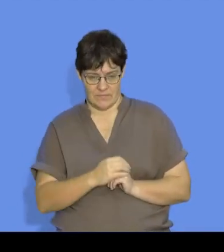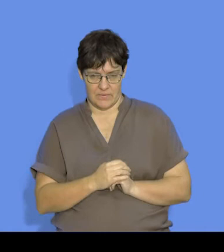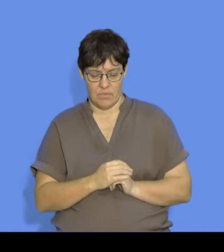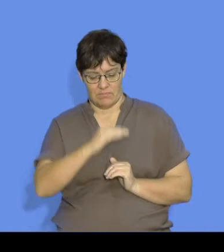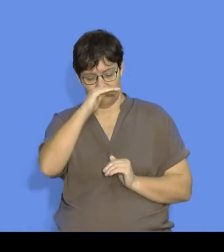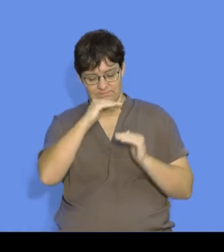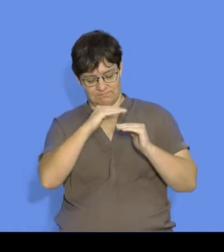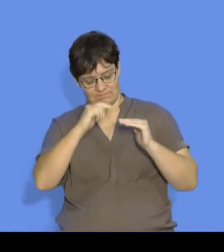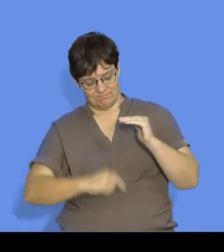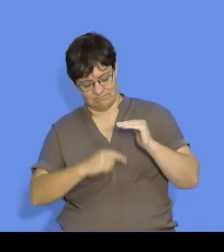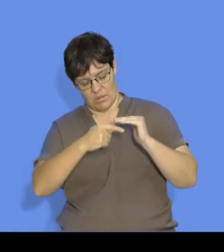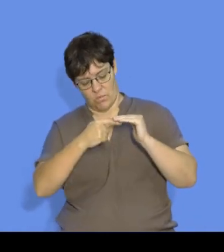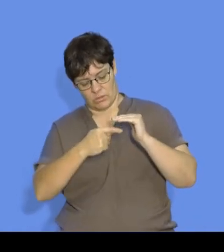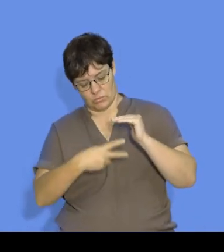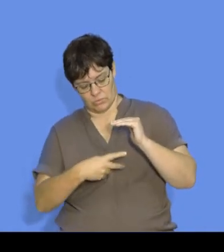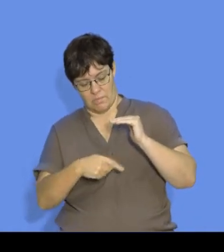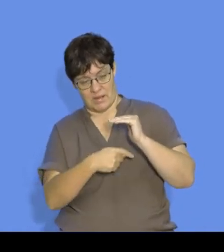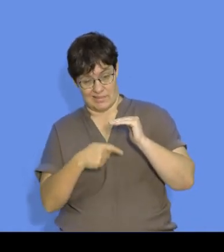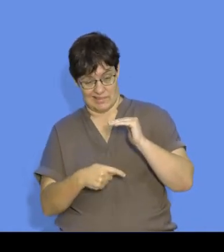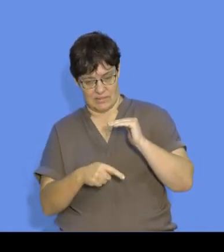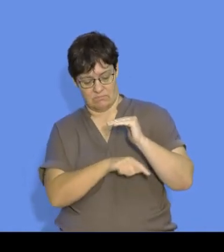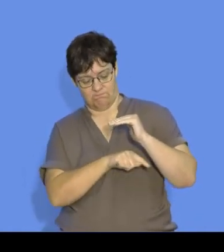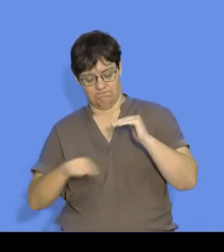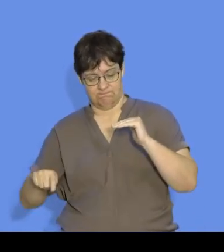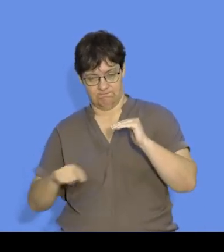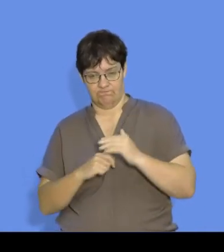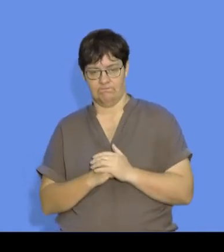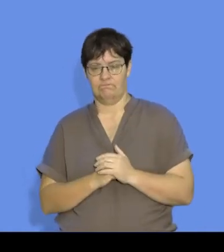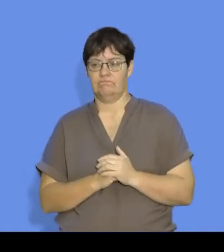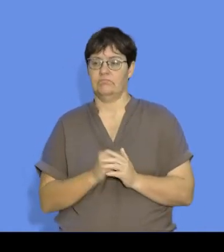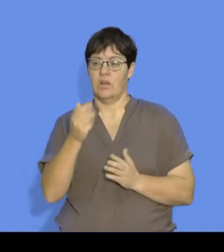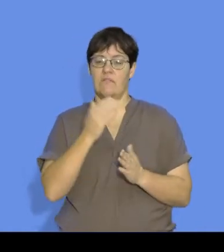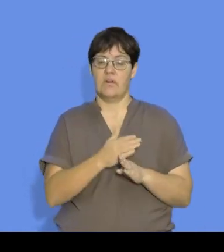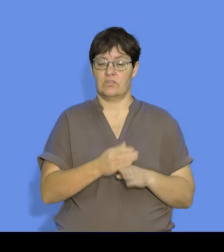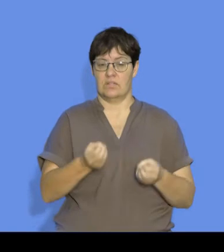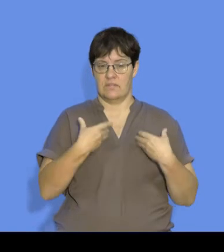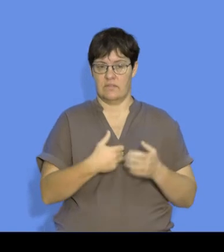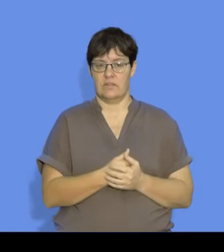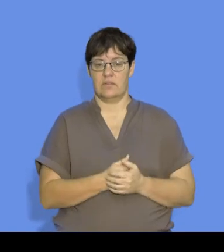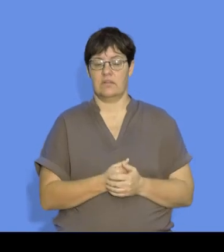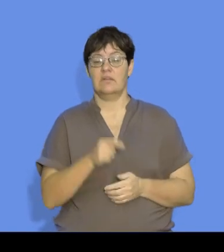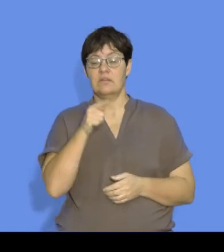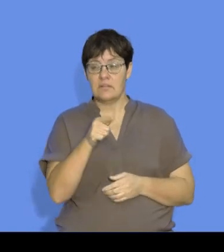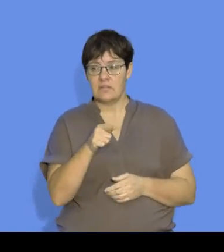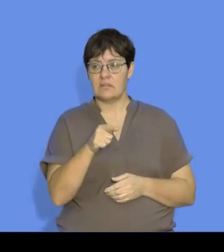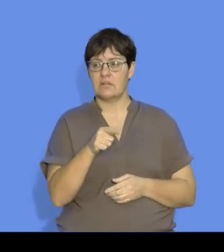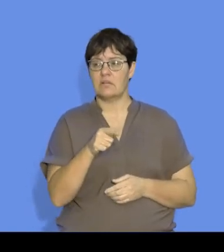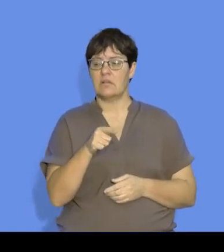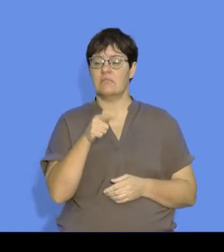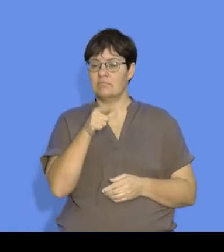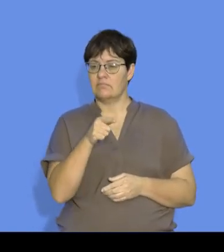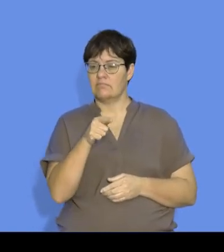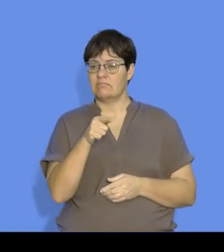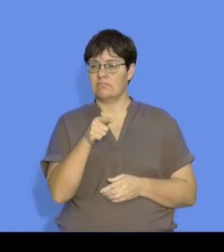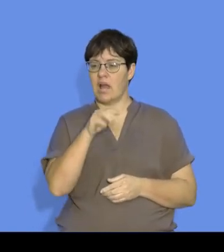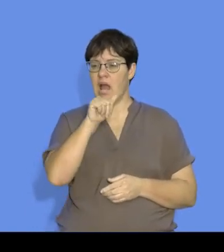line. And then also, if I'm given this function, the asymptotes of this particular